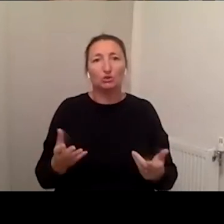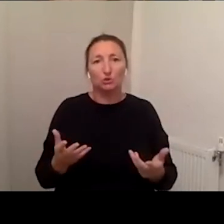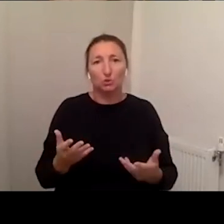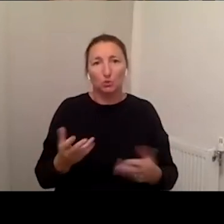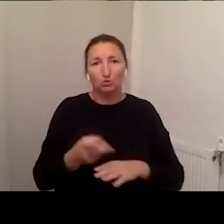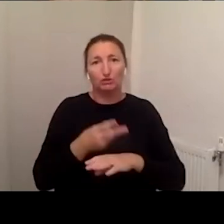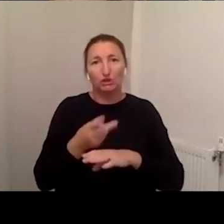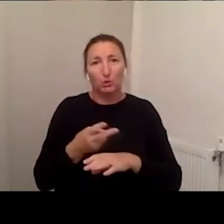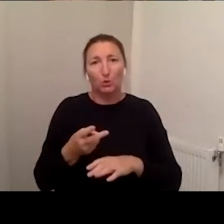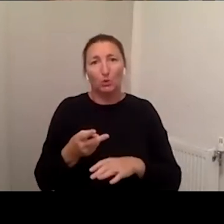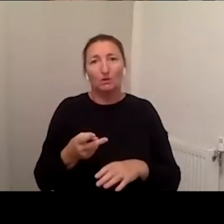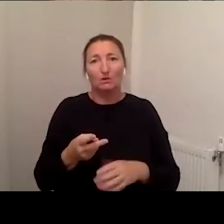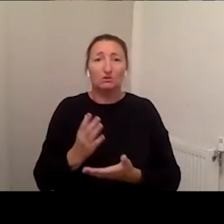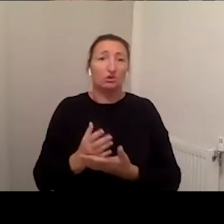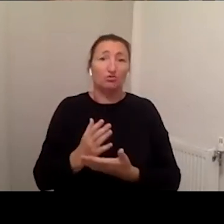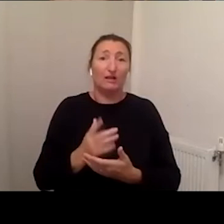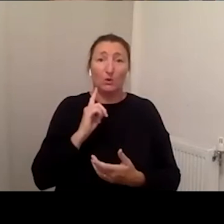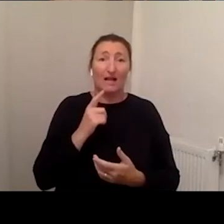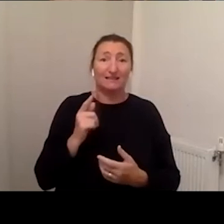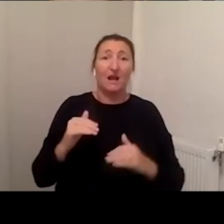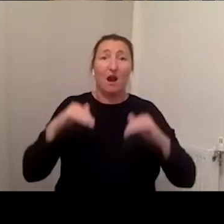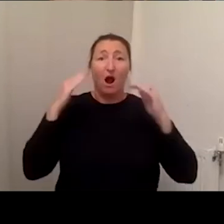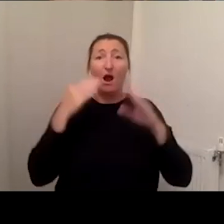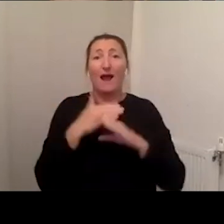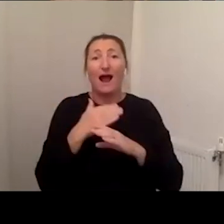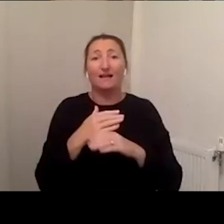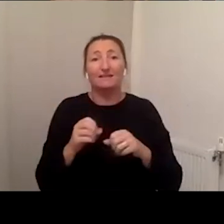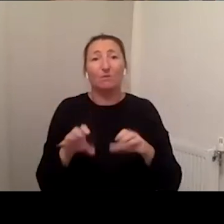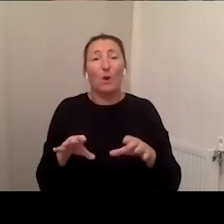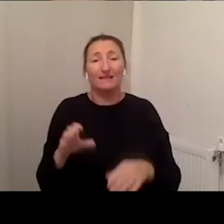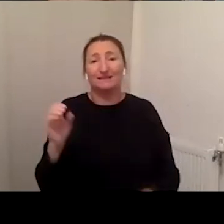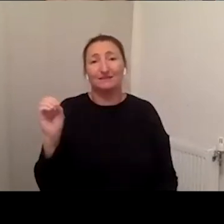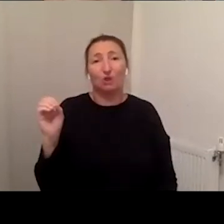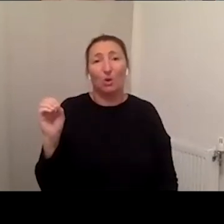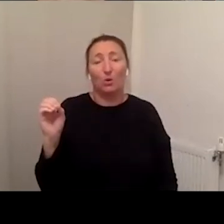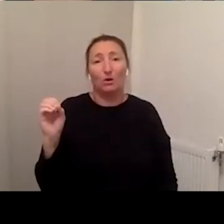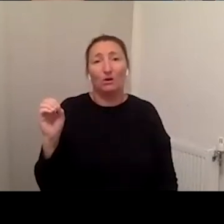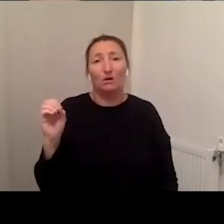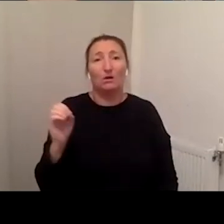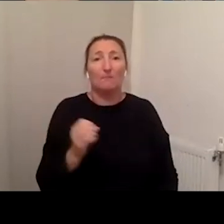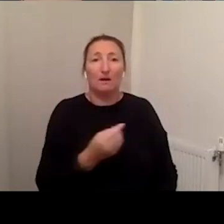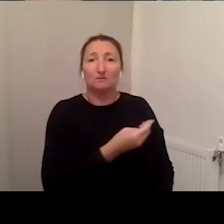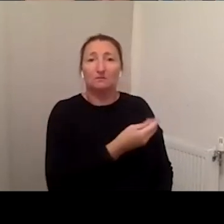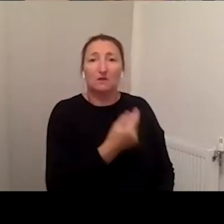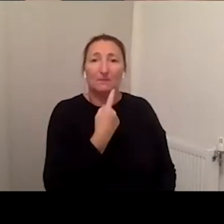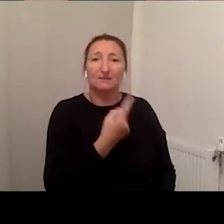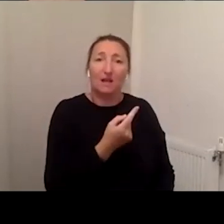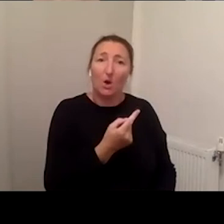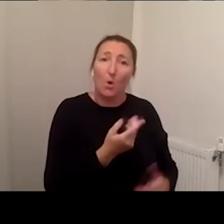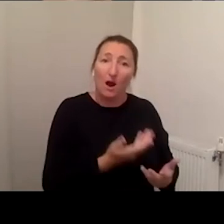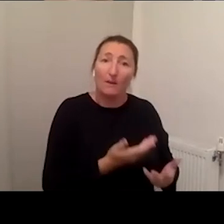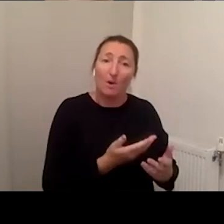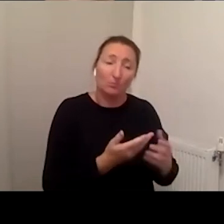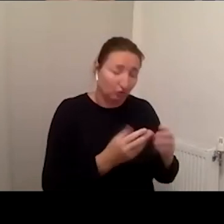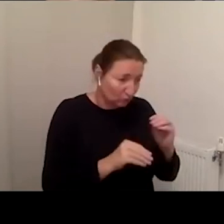0 for that category of waste, for the high active waste, the one that's most dealt with. There are people who are trying to at the moment, and some